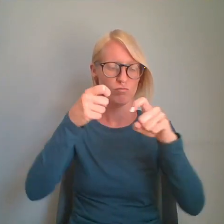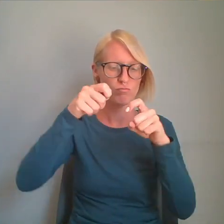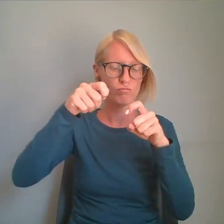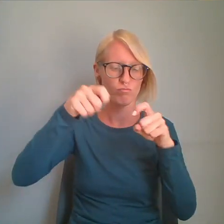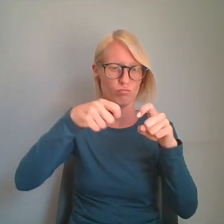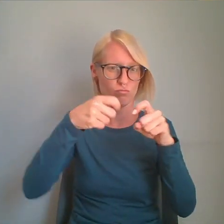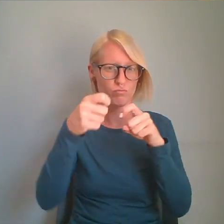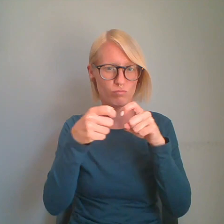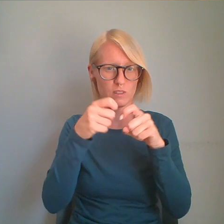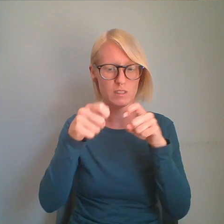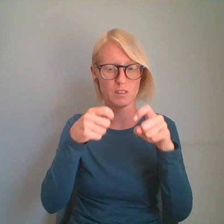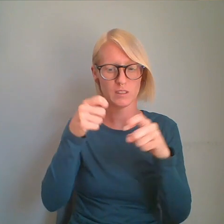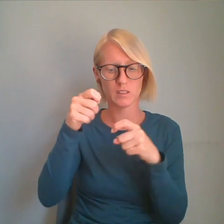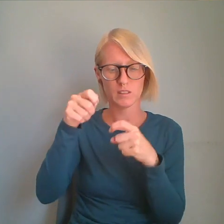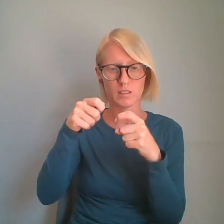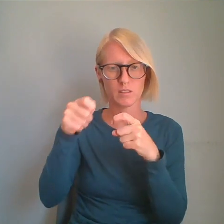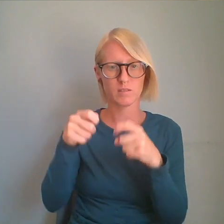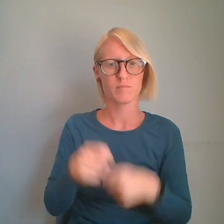for any...